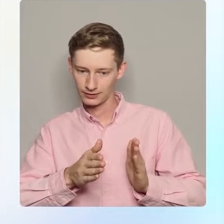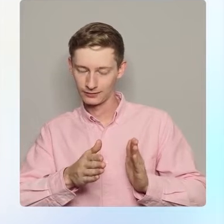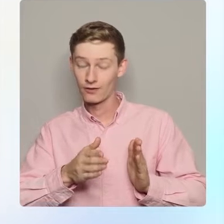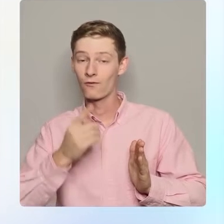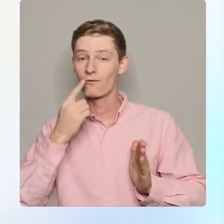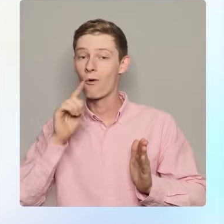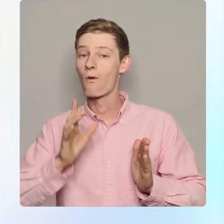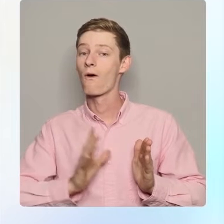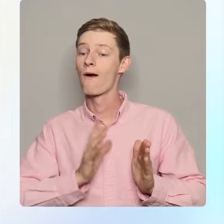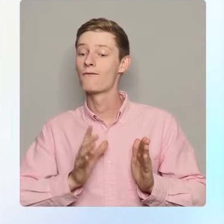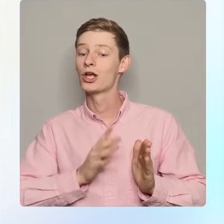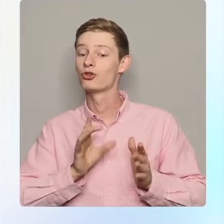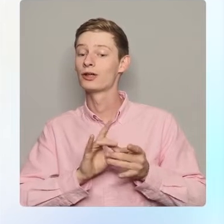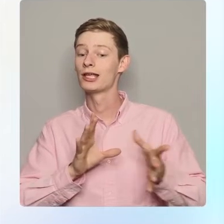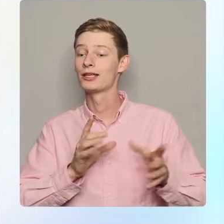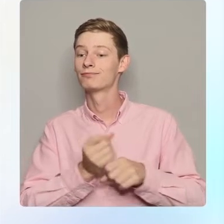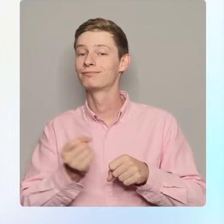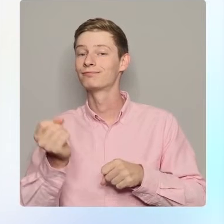package synchronization.